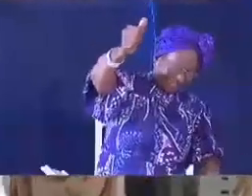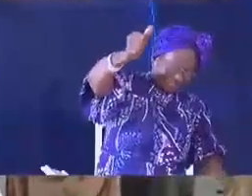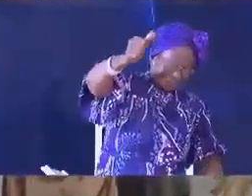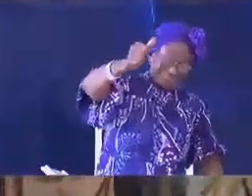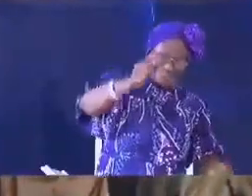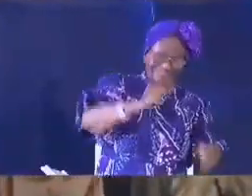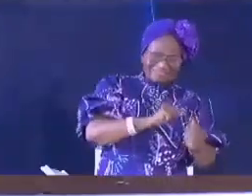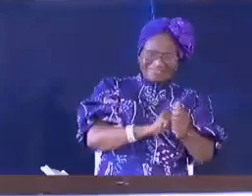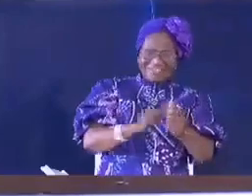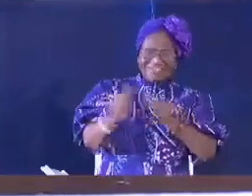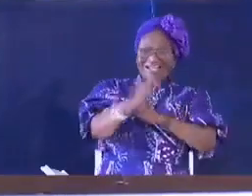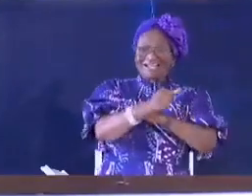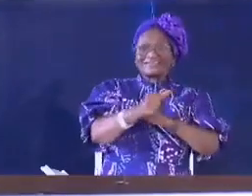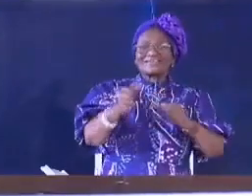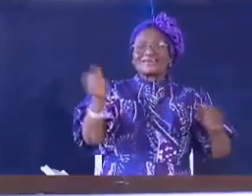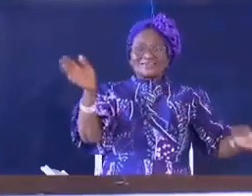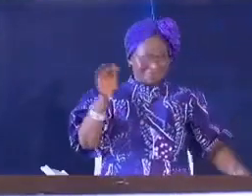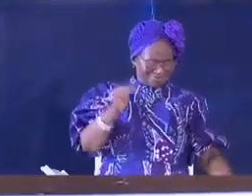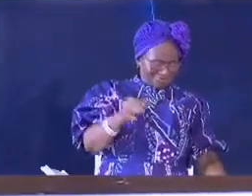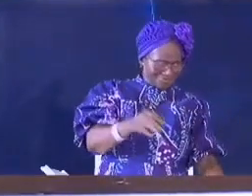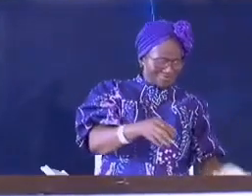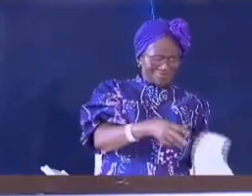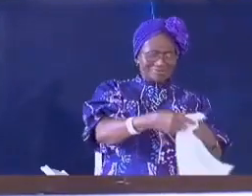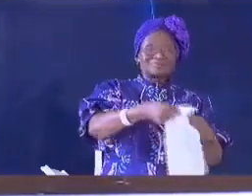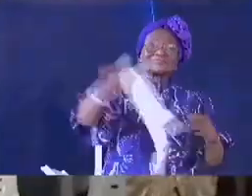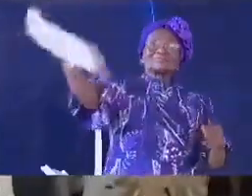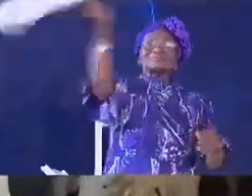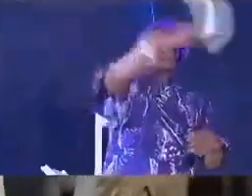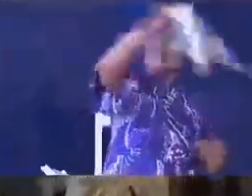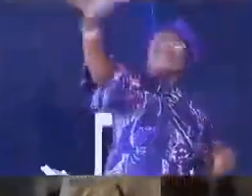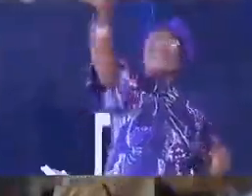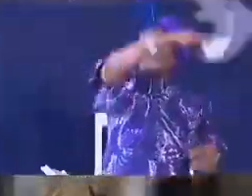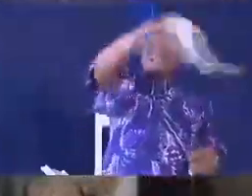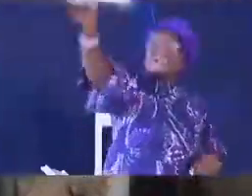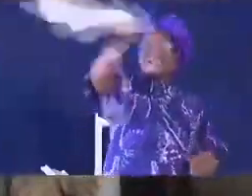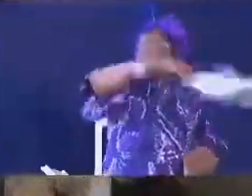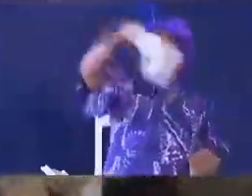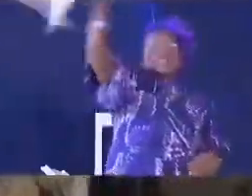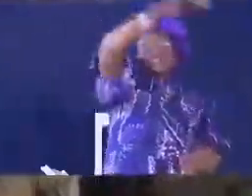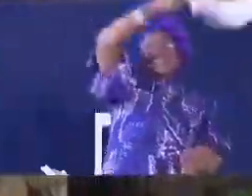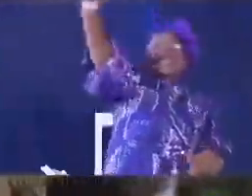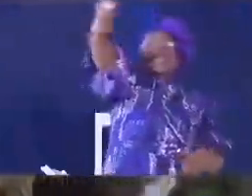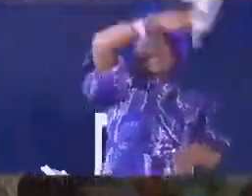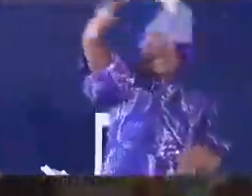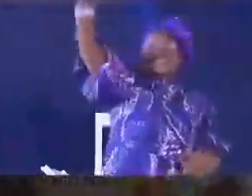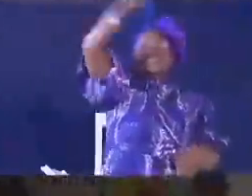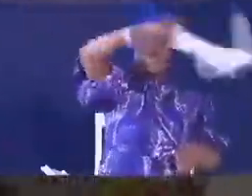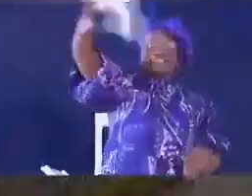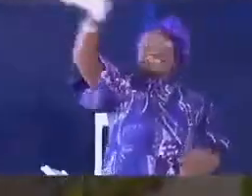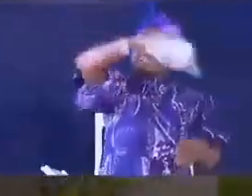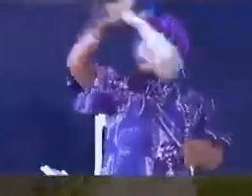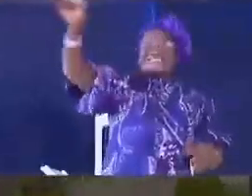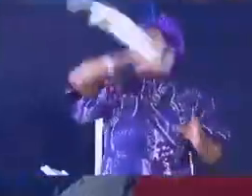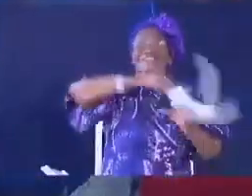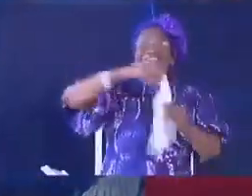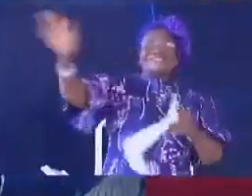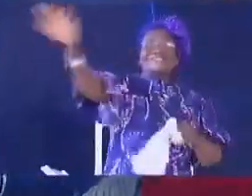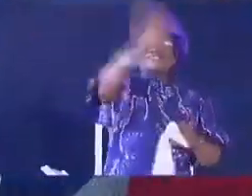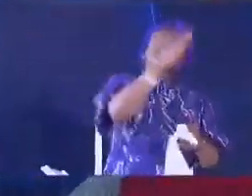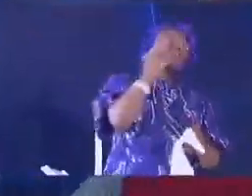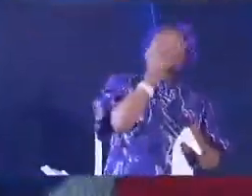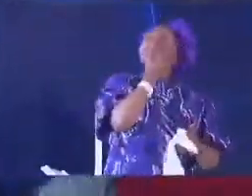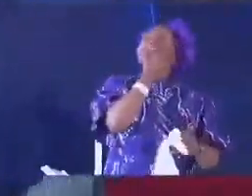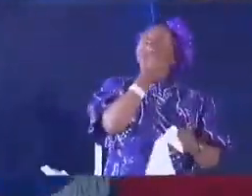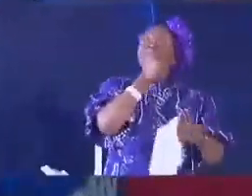Go ahead, wave your handkerchiefs and make the devil mad. God bless you.